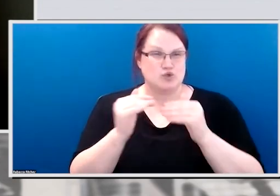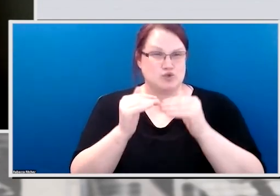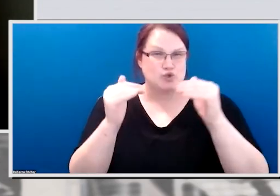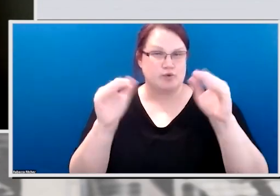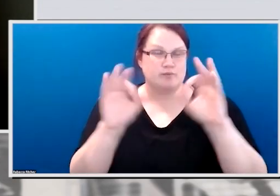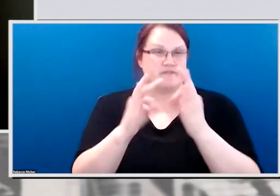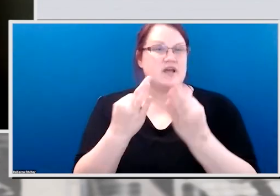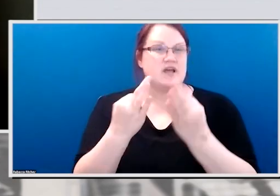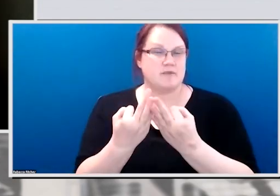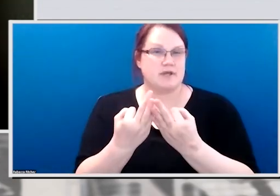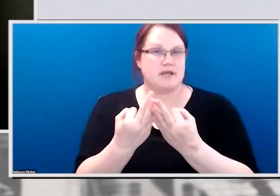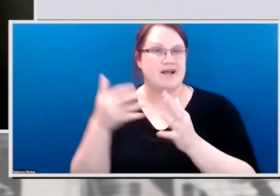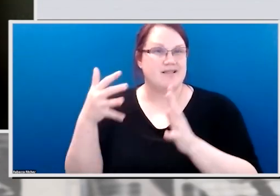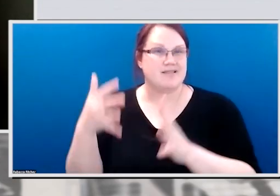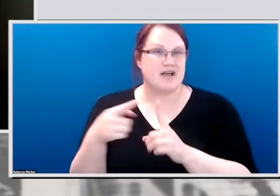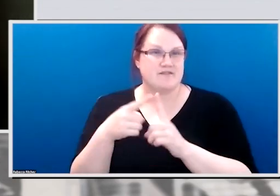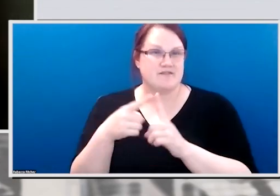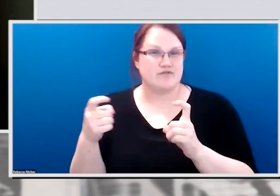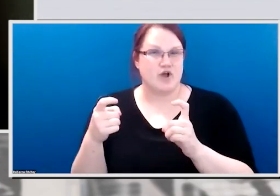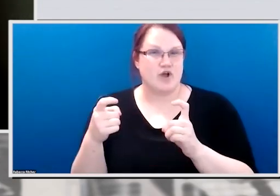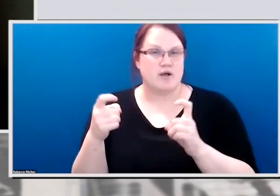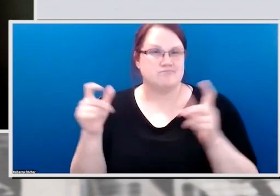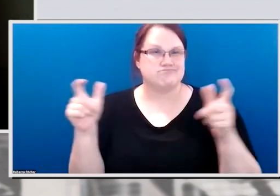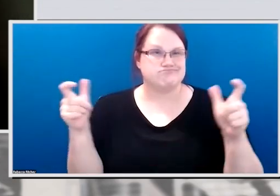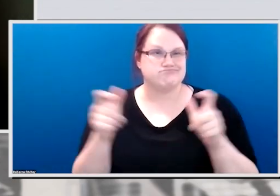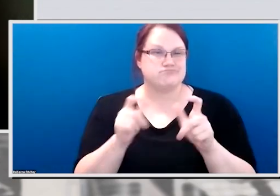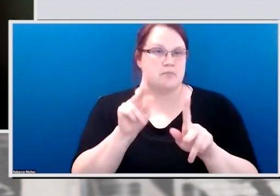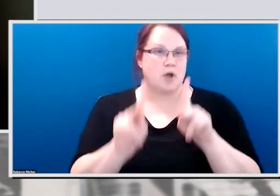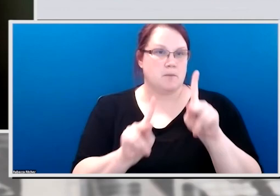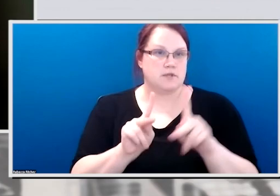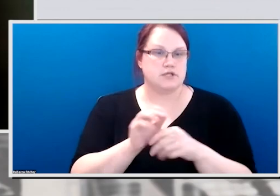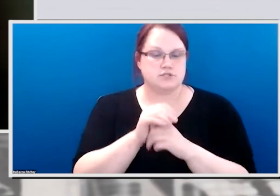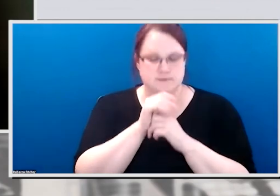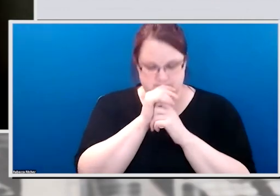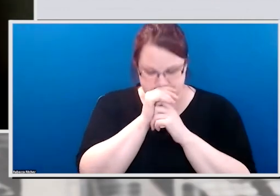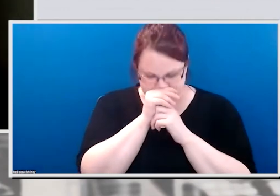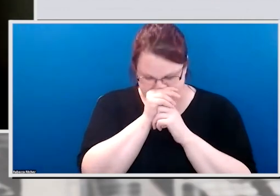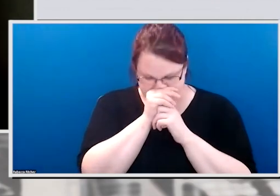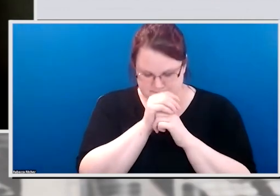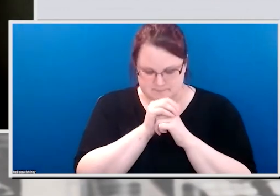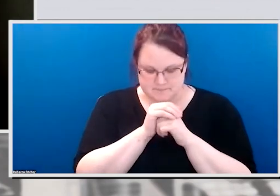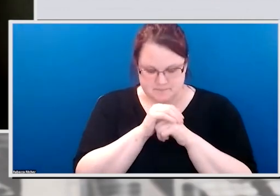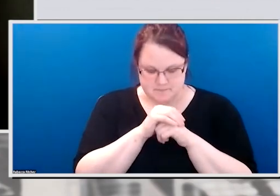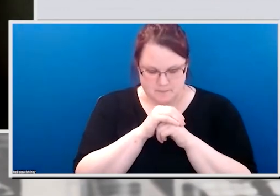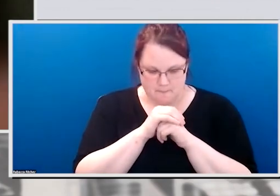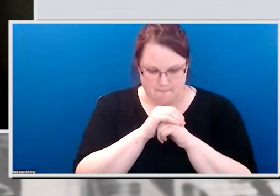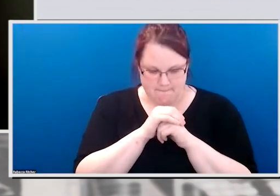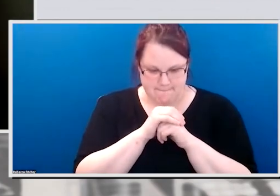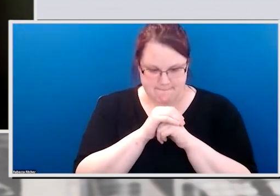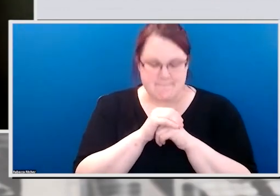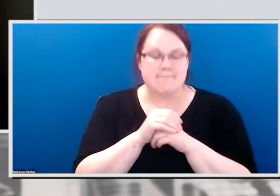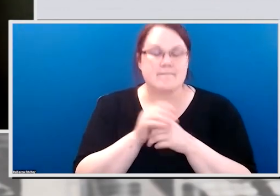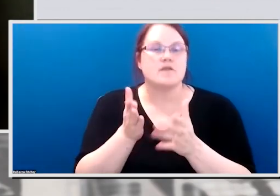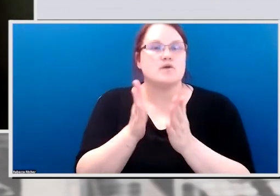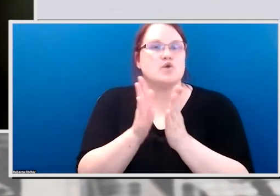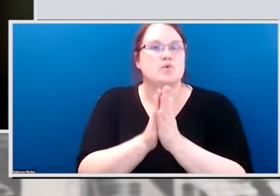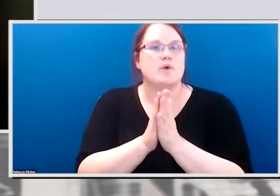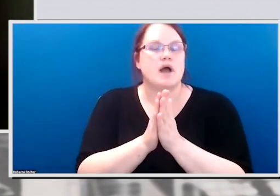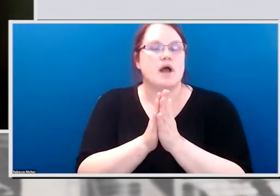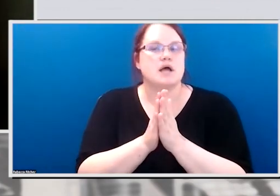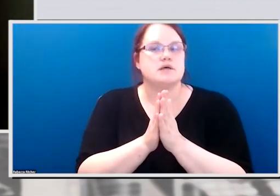2-family structures left over from a shrinking population. So it's you ask here, is it